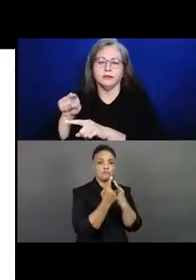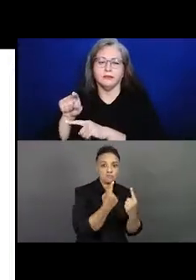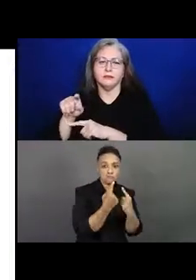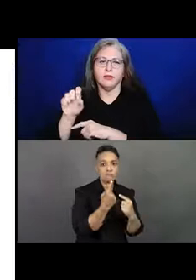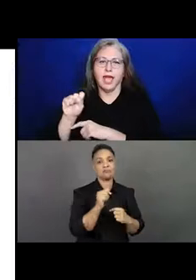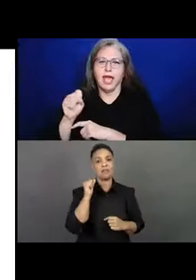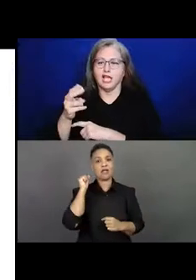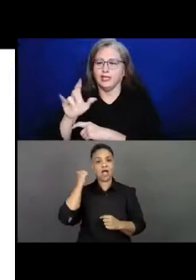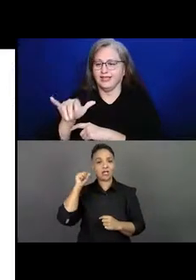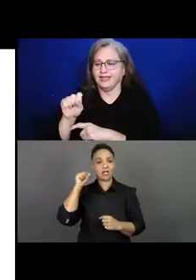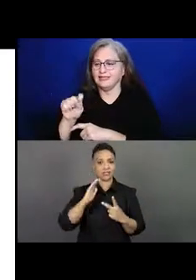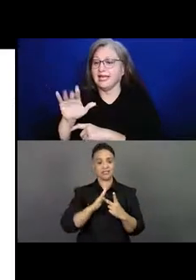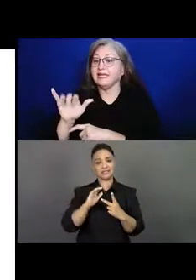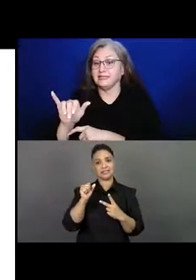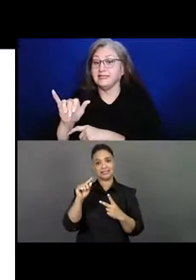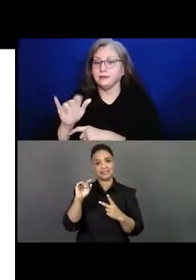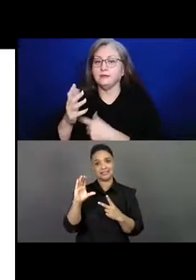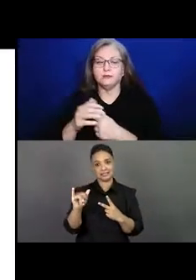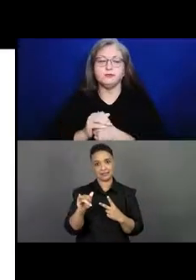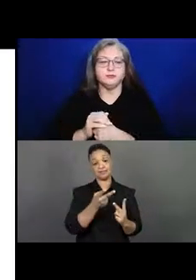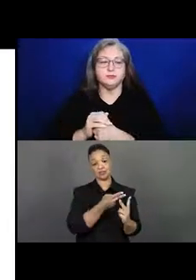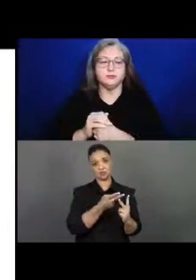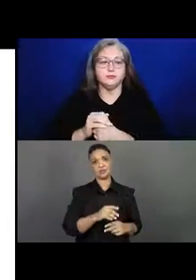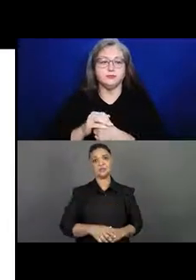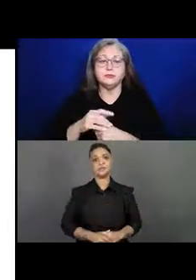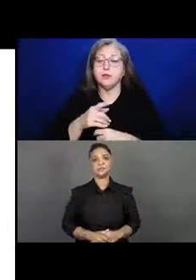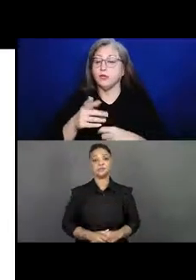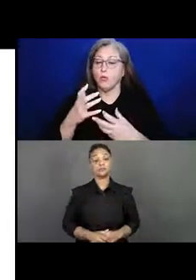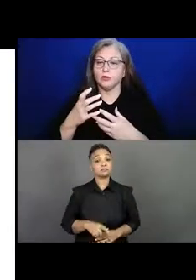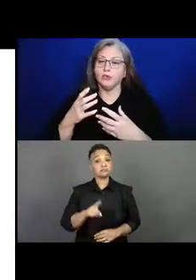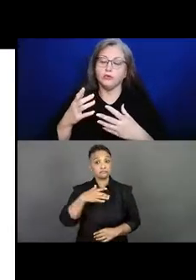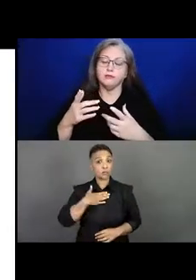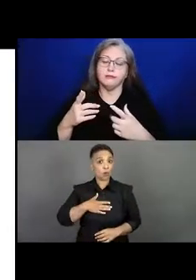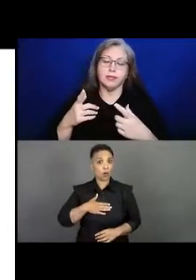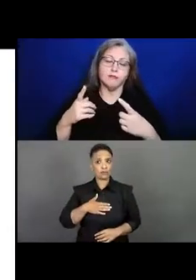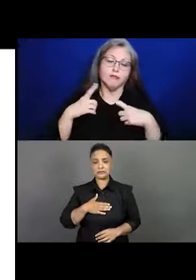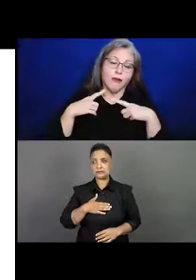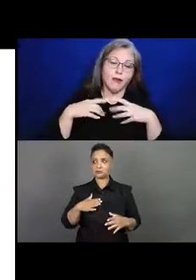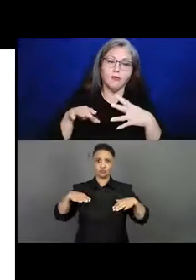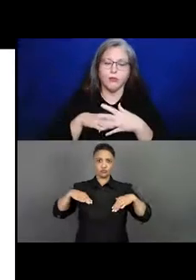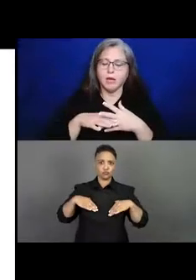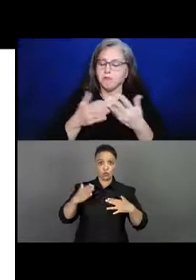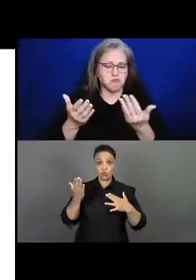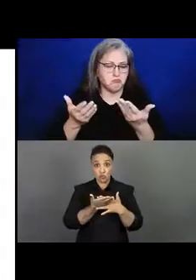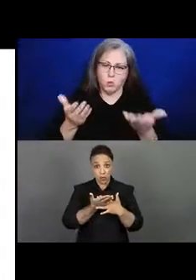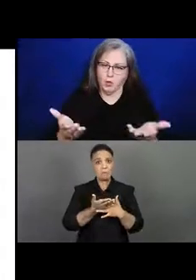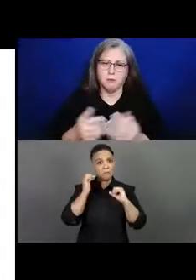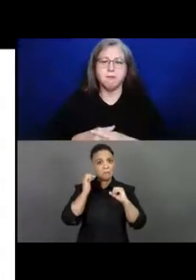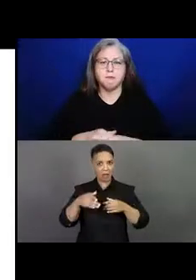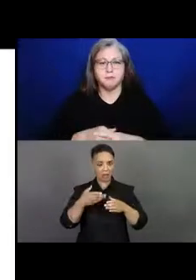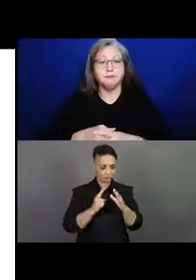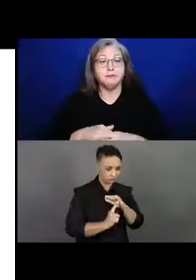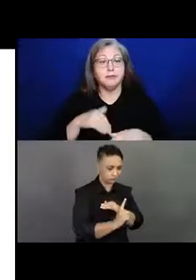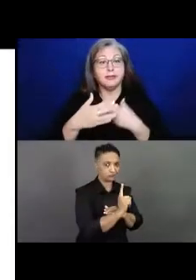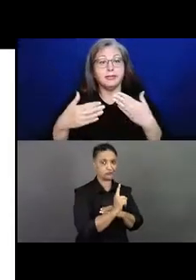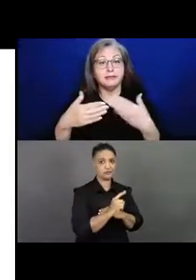Stacy. So again, if you want to take a break, you're welcome to do so. Next slide,